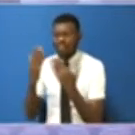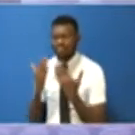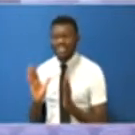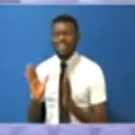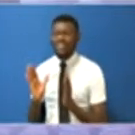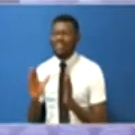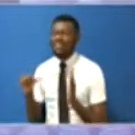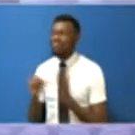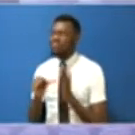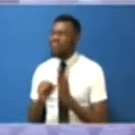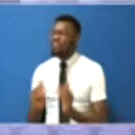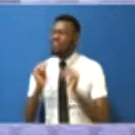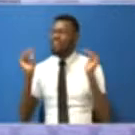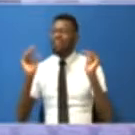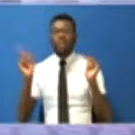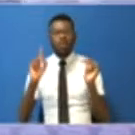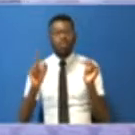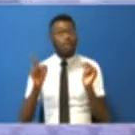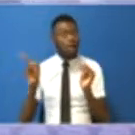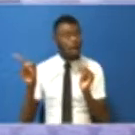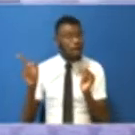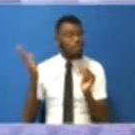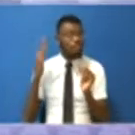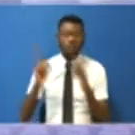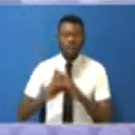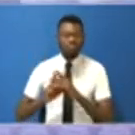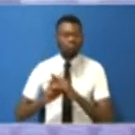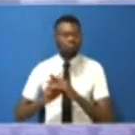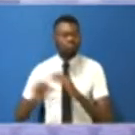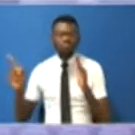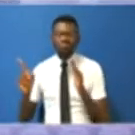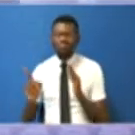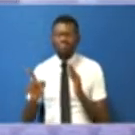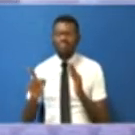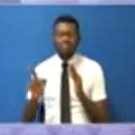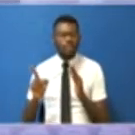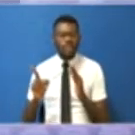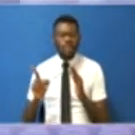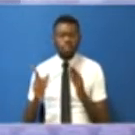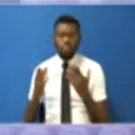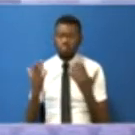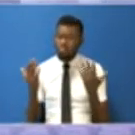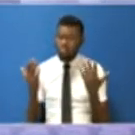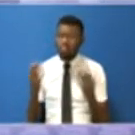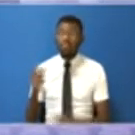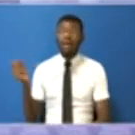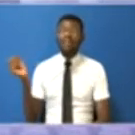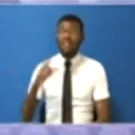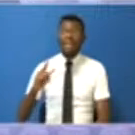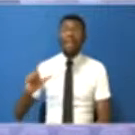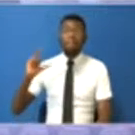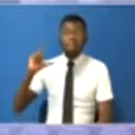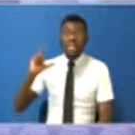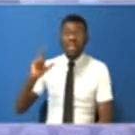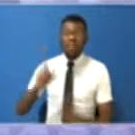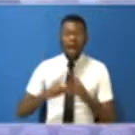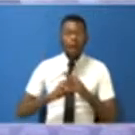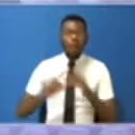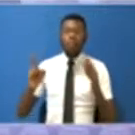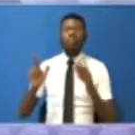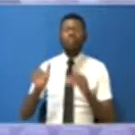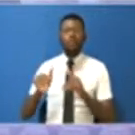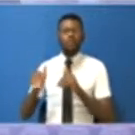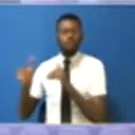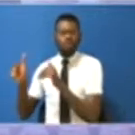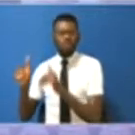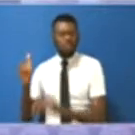city because when he ran away from office and i think he said somewhere because he got a bigger salary somewhere i don't know this